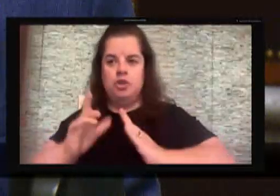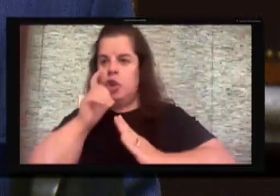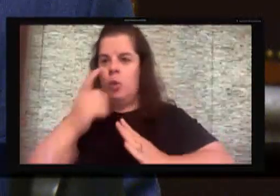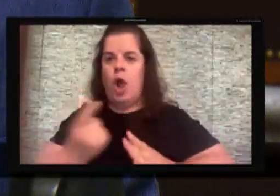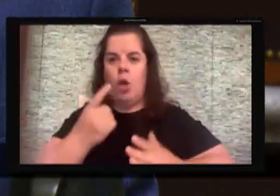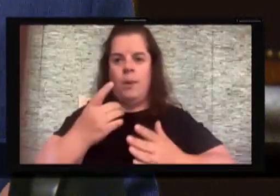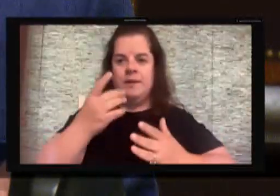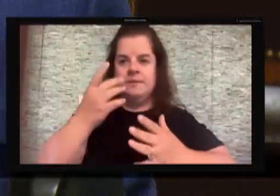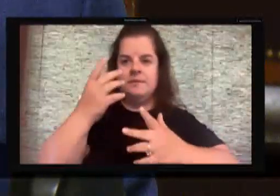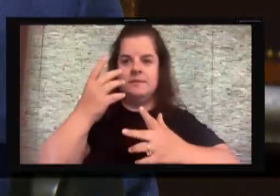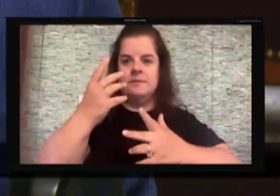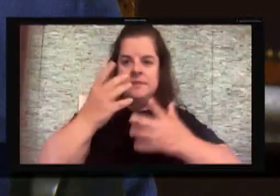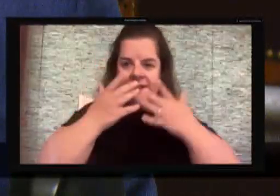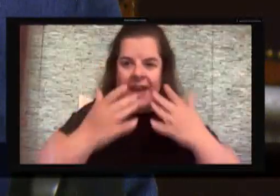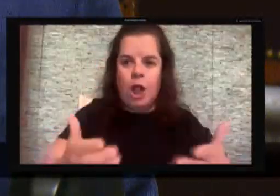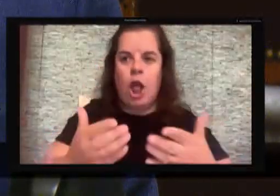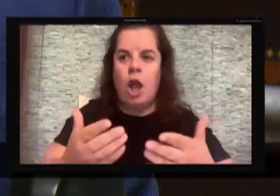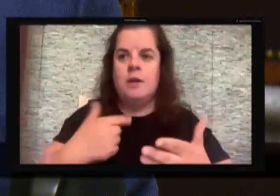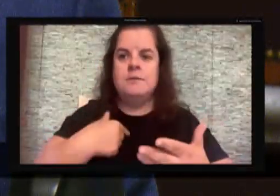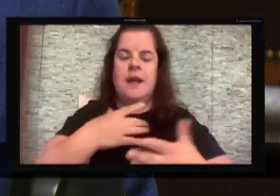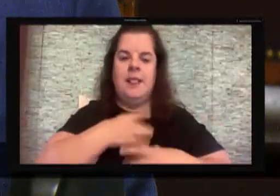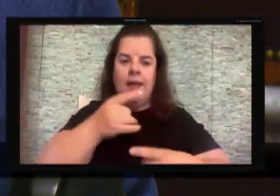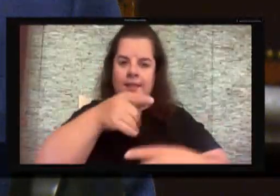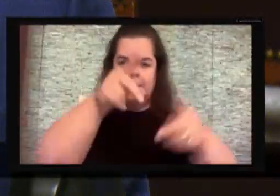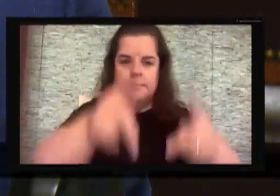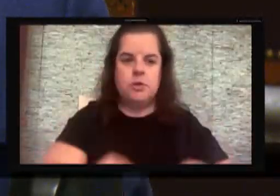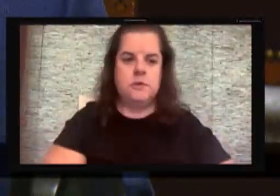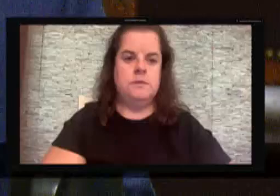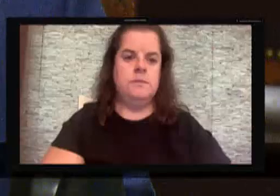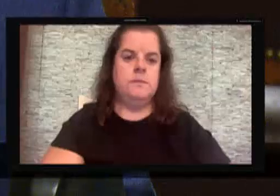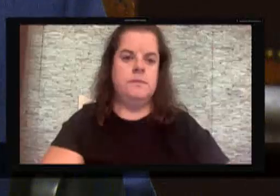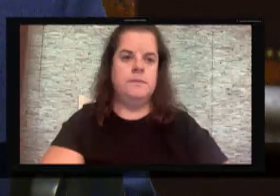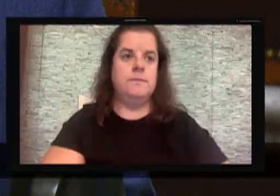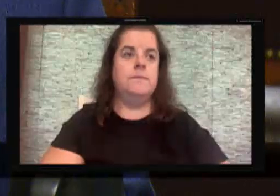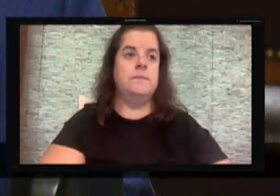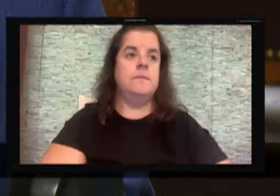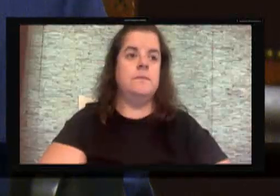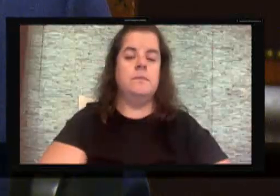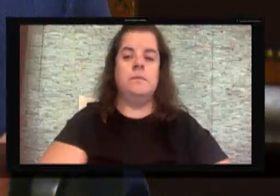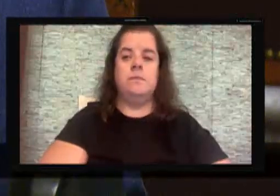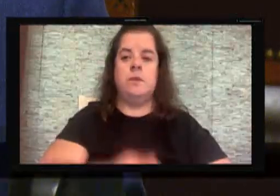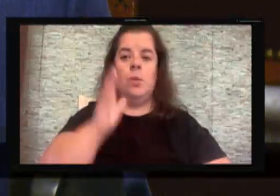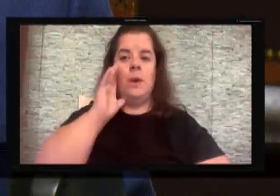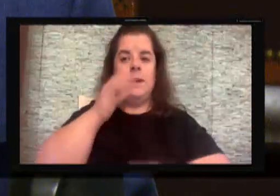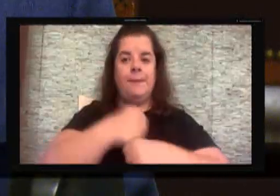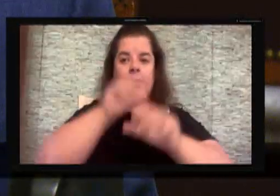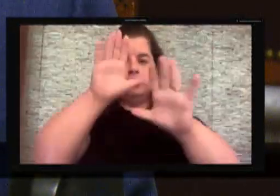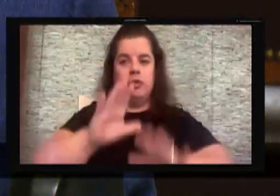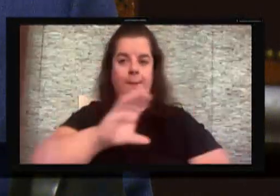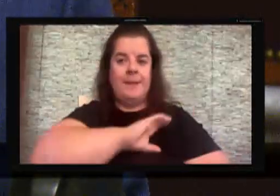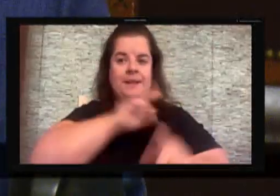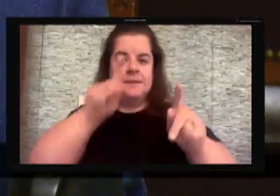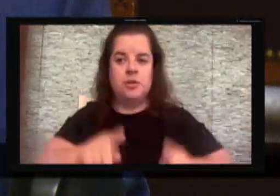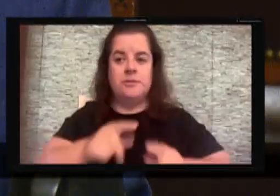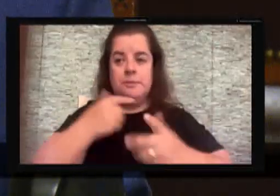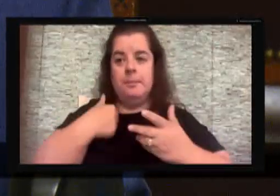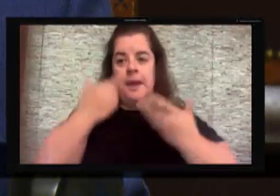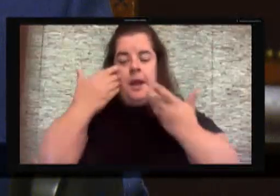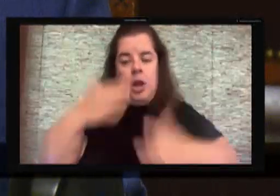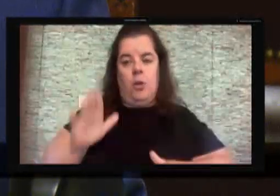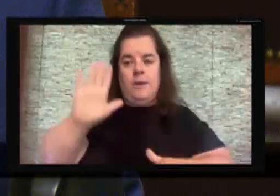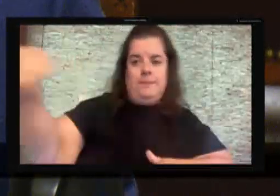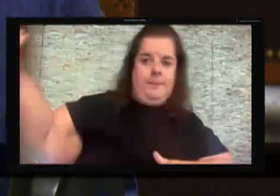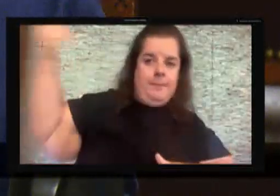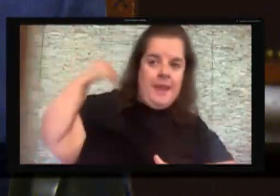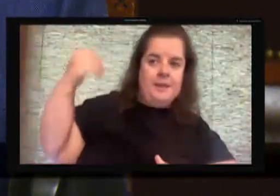along with this fella, and, you know, I think he'd make a great police officer. I don't know his past or, you know, if he has a record or anything like